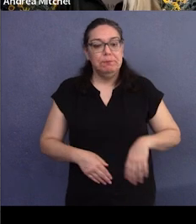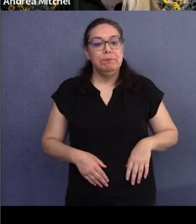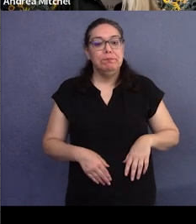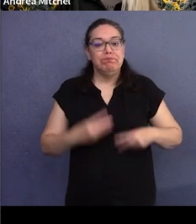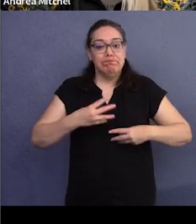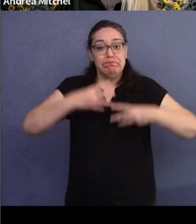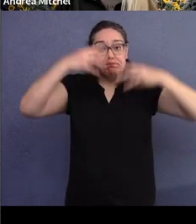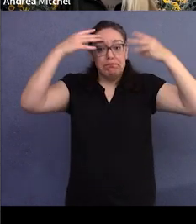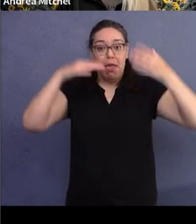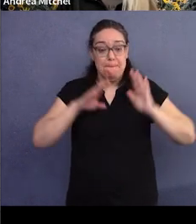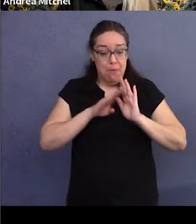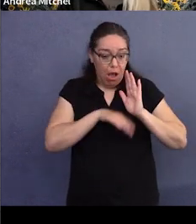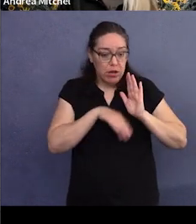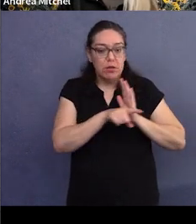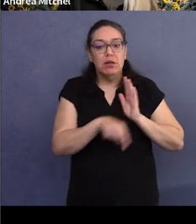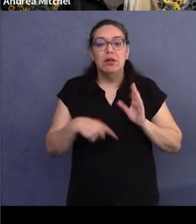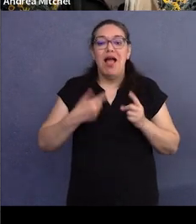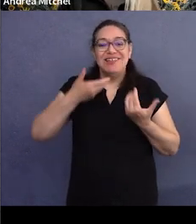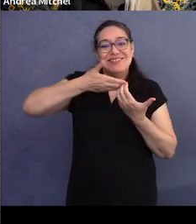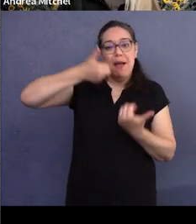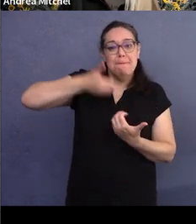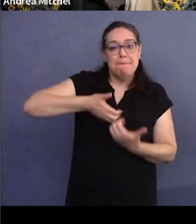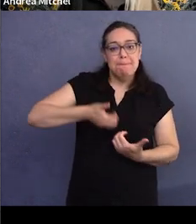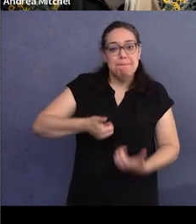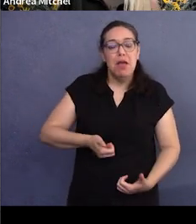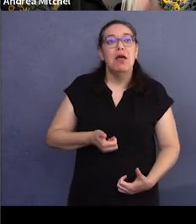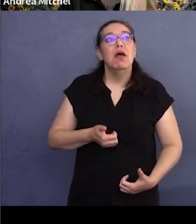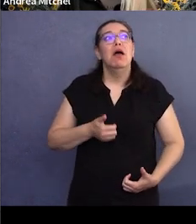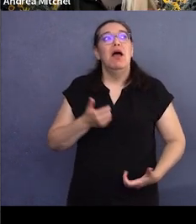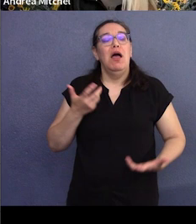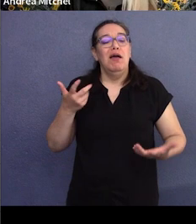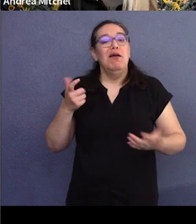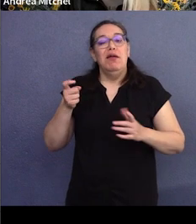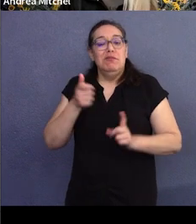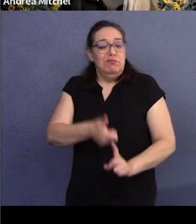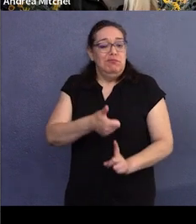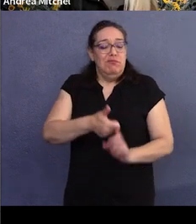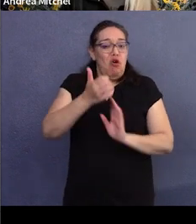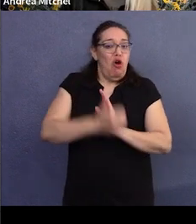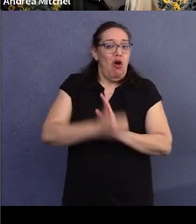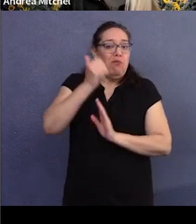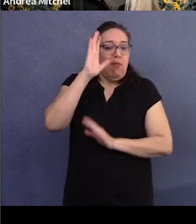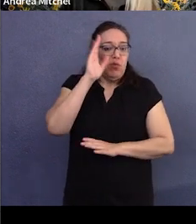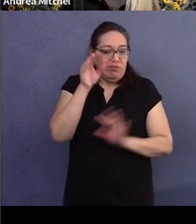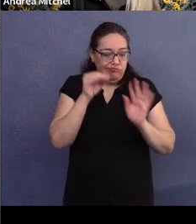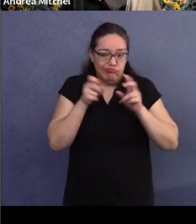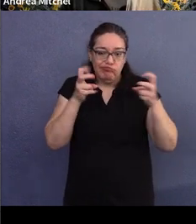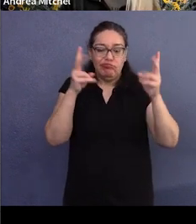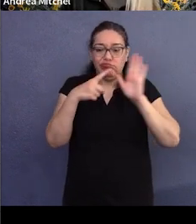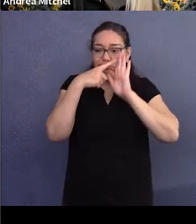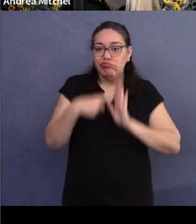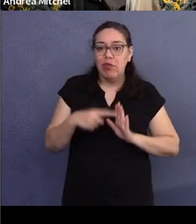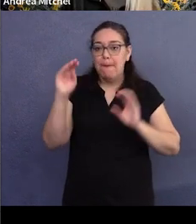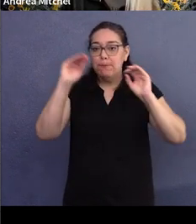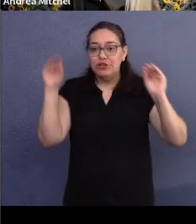did was I also separated it so basically automatically it will then tell you the percentage of creatives